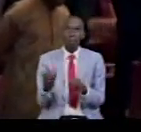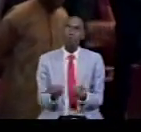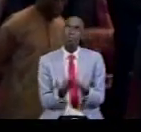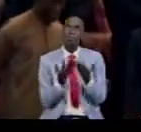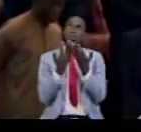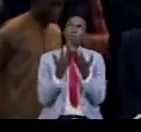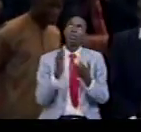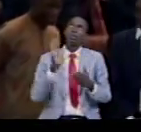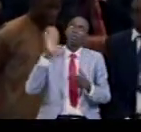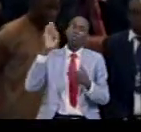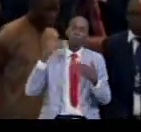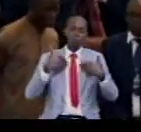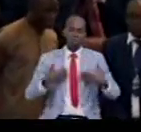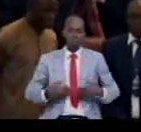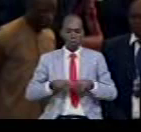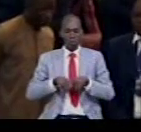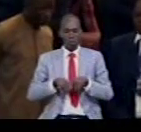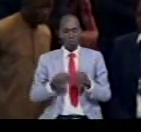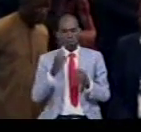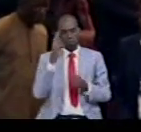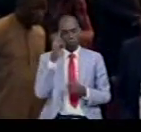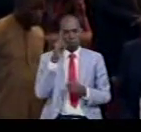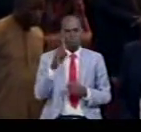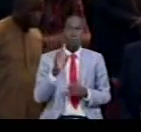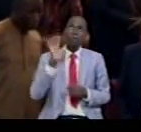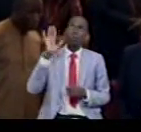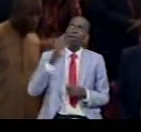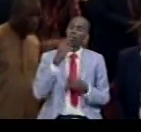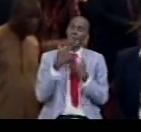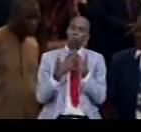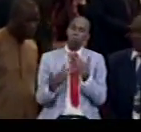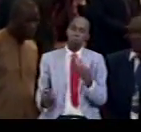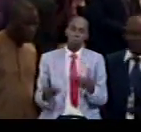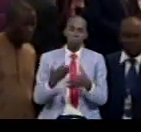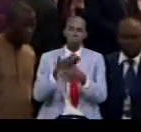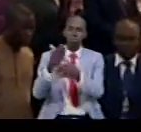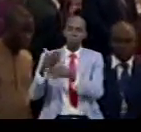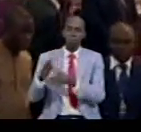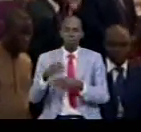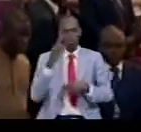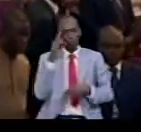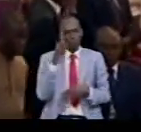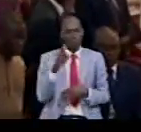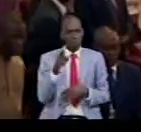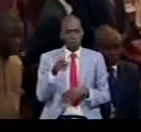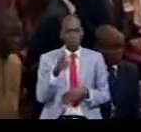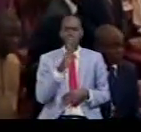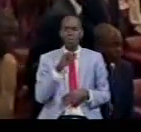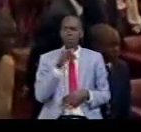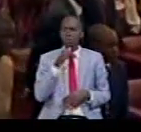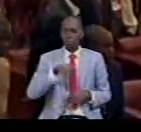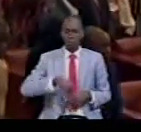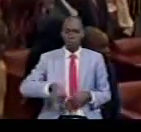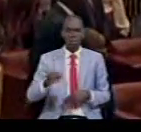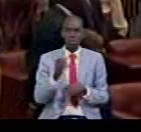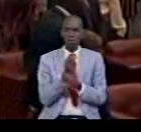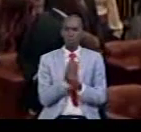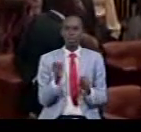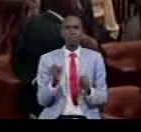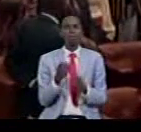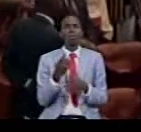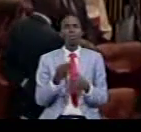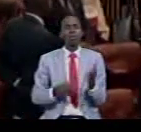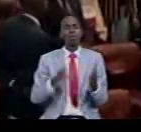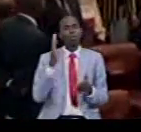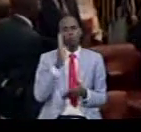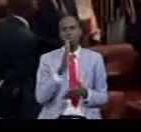shed blood, if you are still not saved until your crossover, until the day of death comes, what are you going to tell the Lord up there?